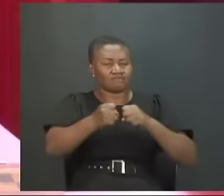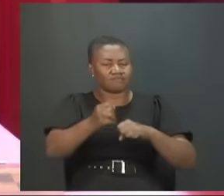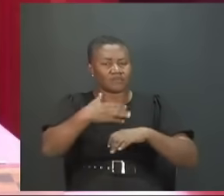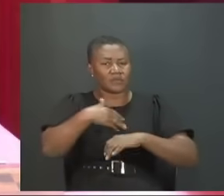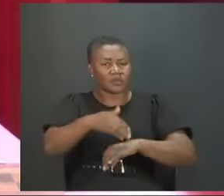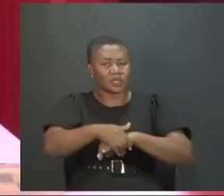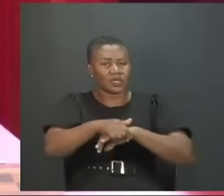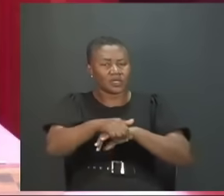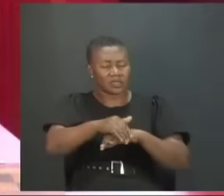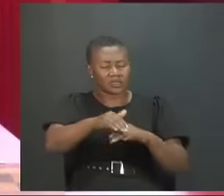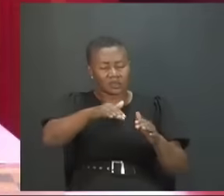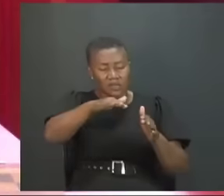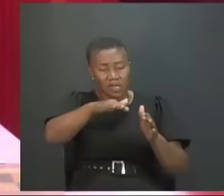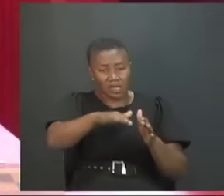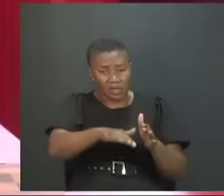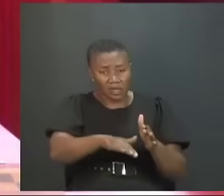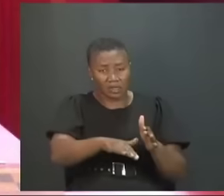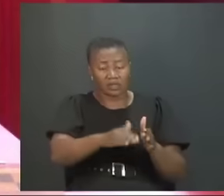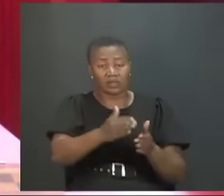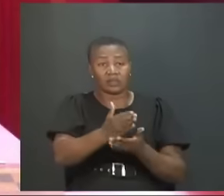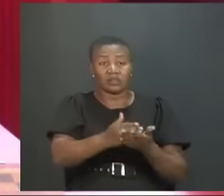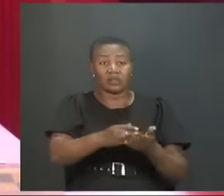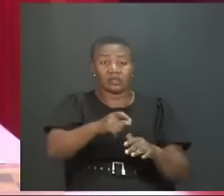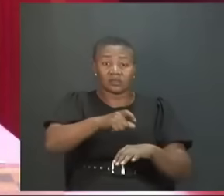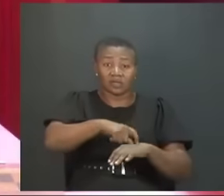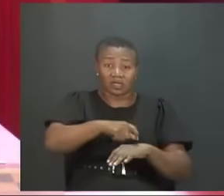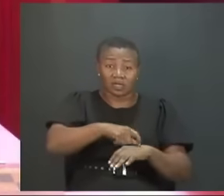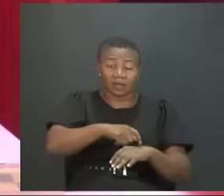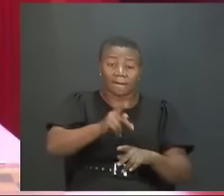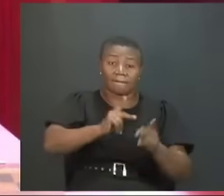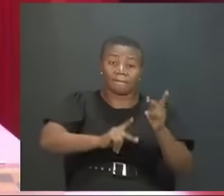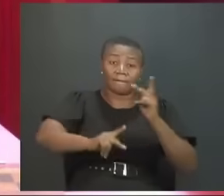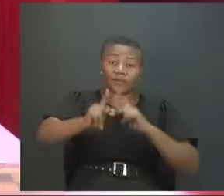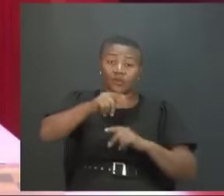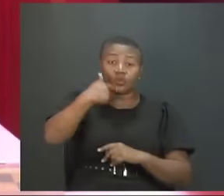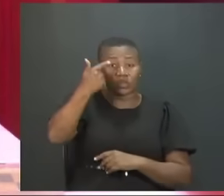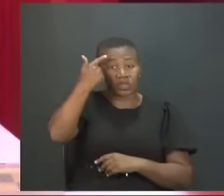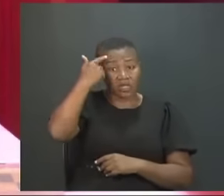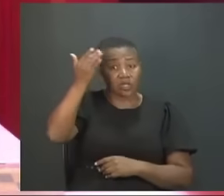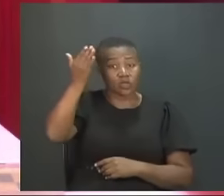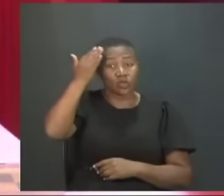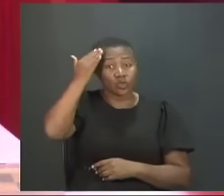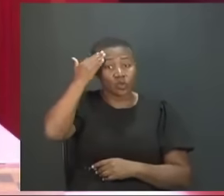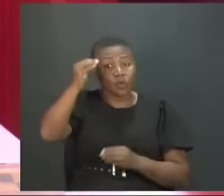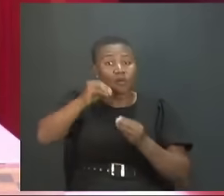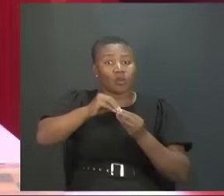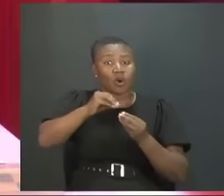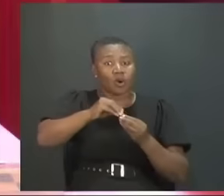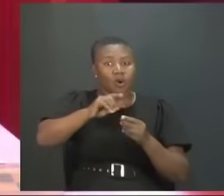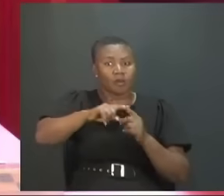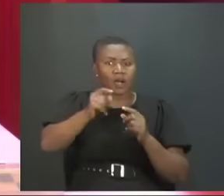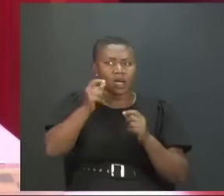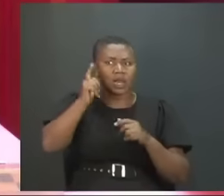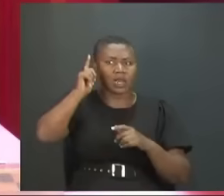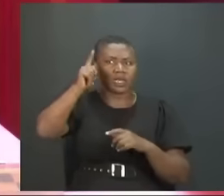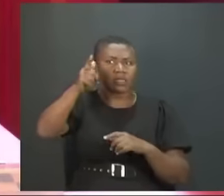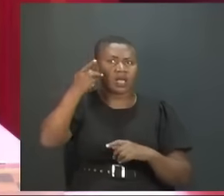basic level, sometimes people who think they know realize that they actually don't know, and then they will